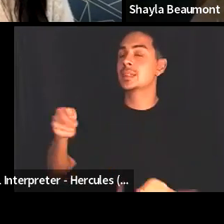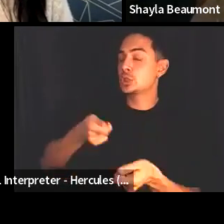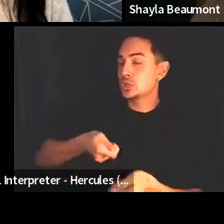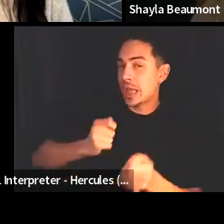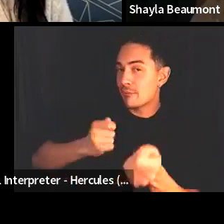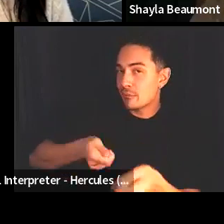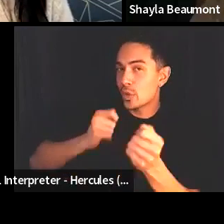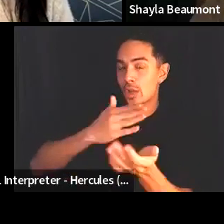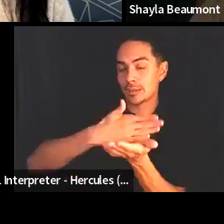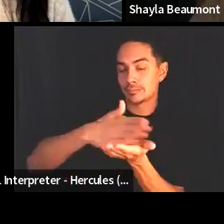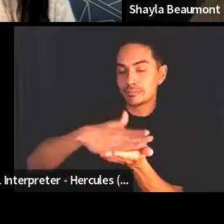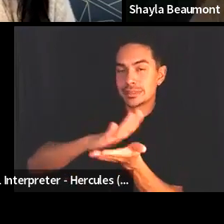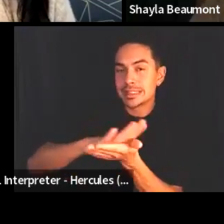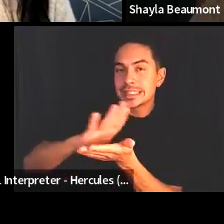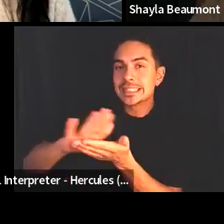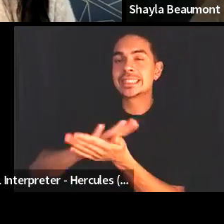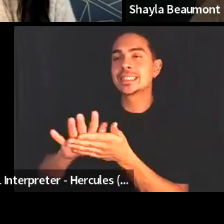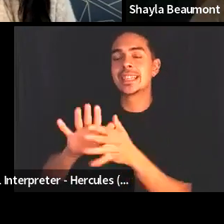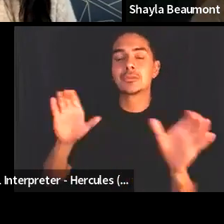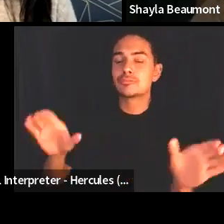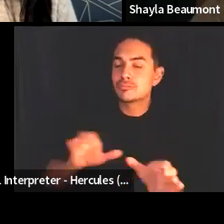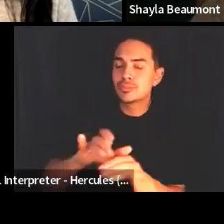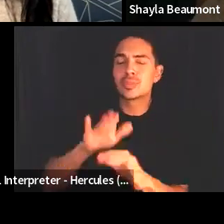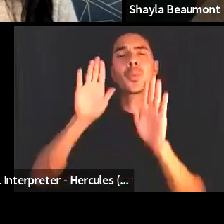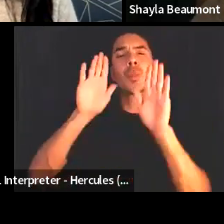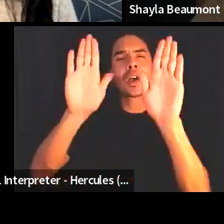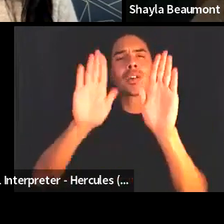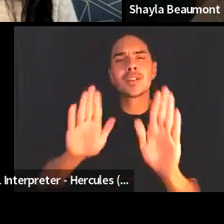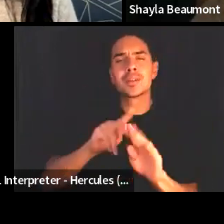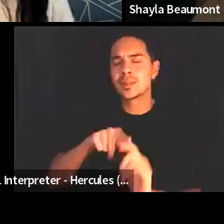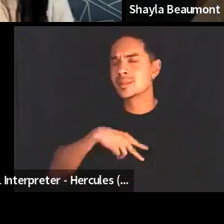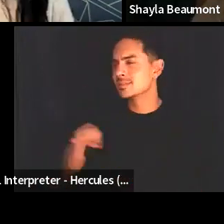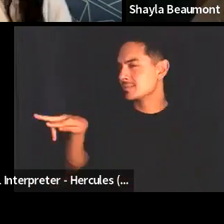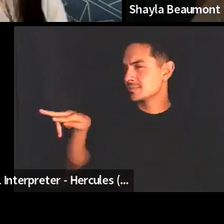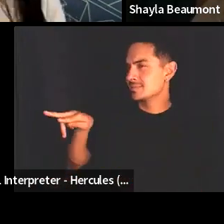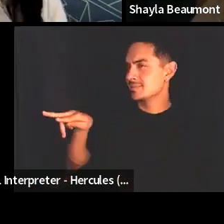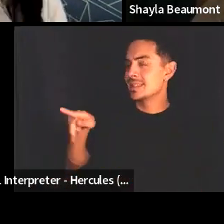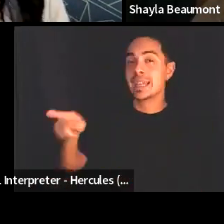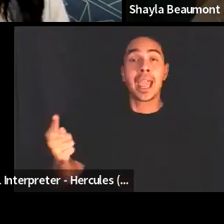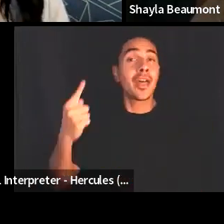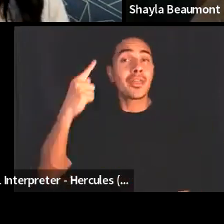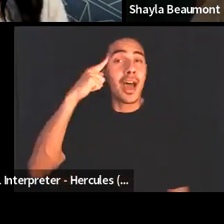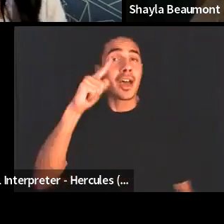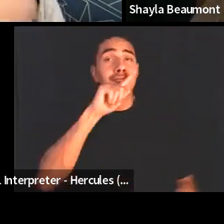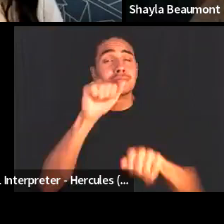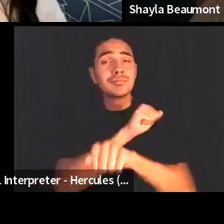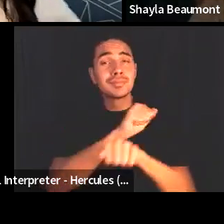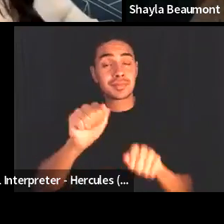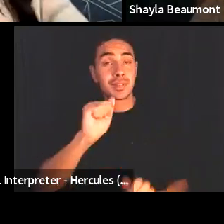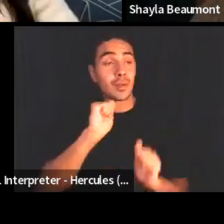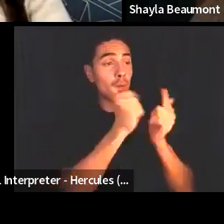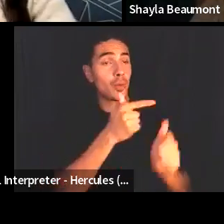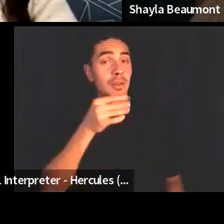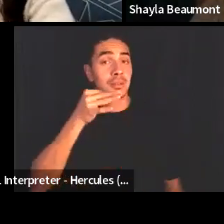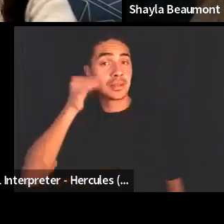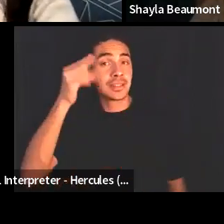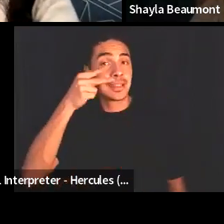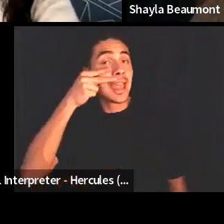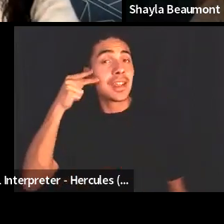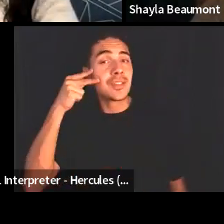does all the things, and he's wonderful, but he just knew what he thought he knew. So it was